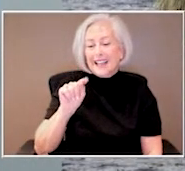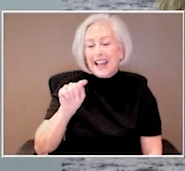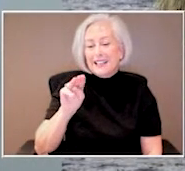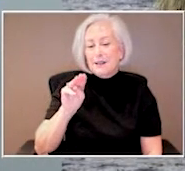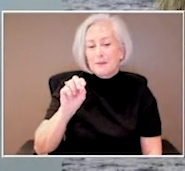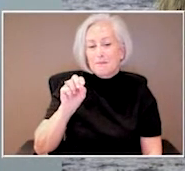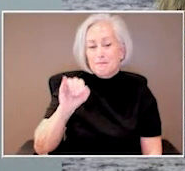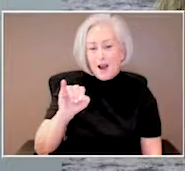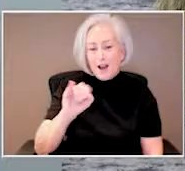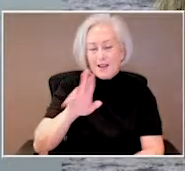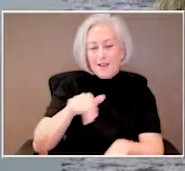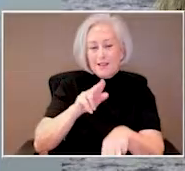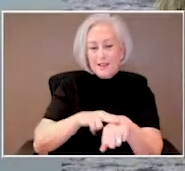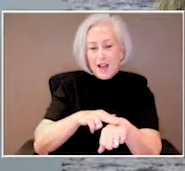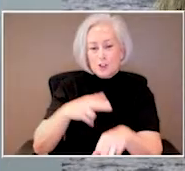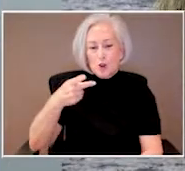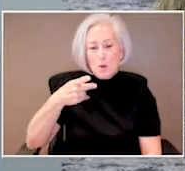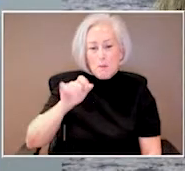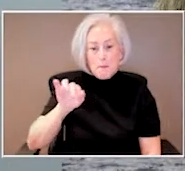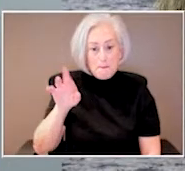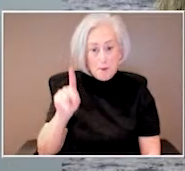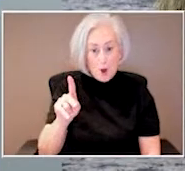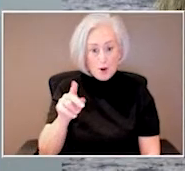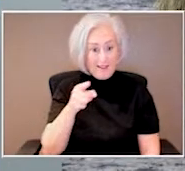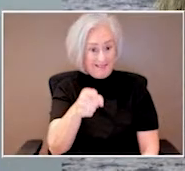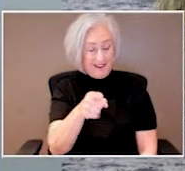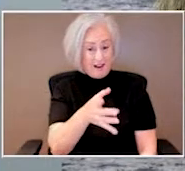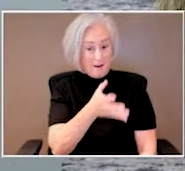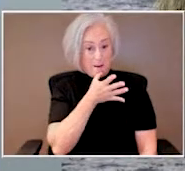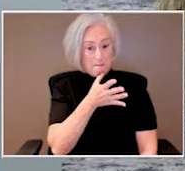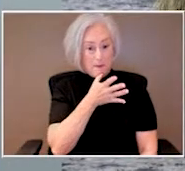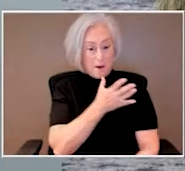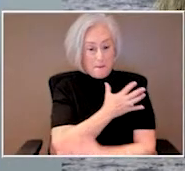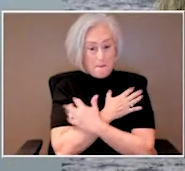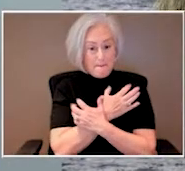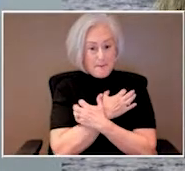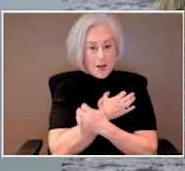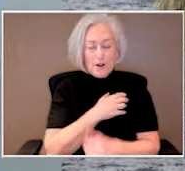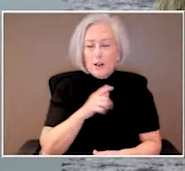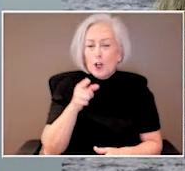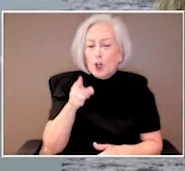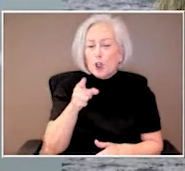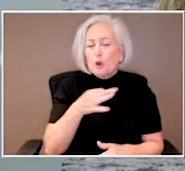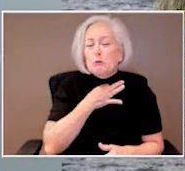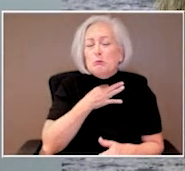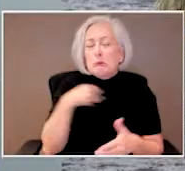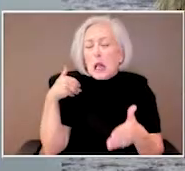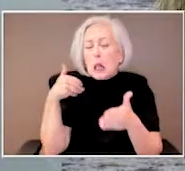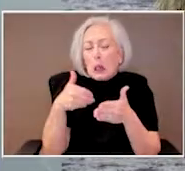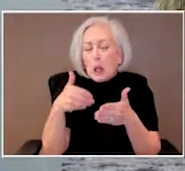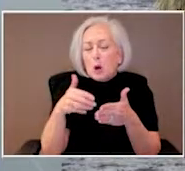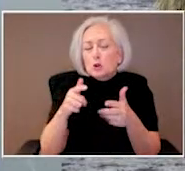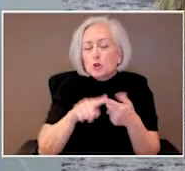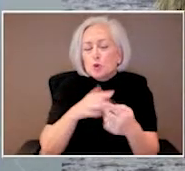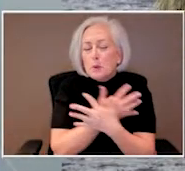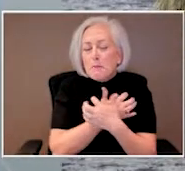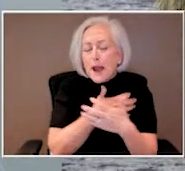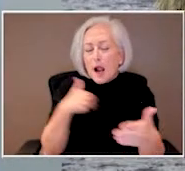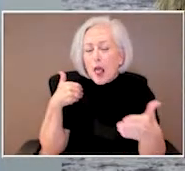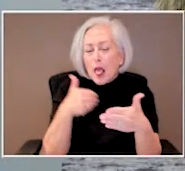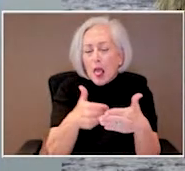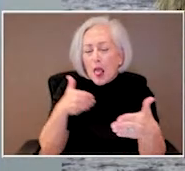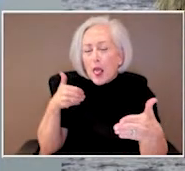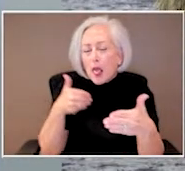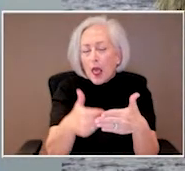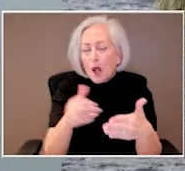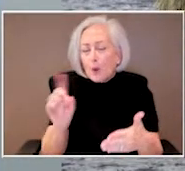and this is a mama bear. And how close are you? Can I just ask? Is this a super duper zoomed in lens, or are you close? I was